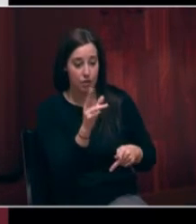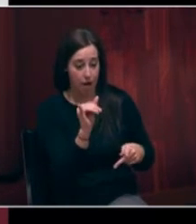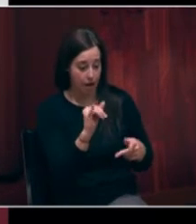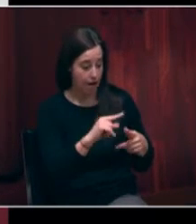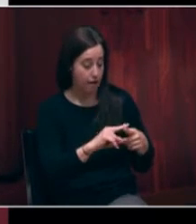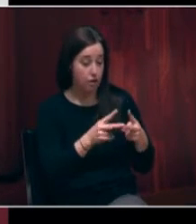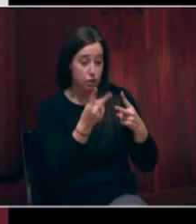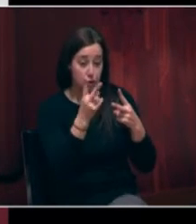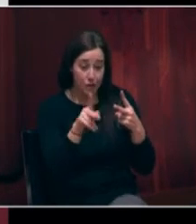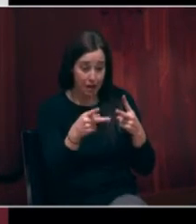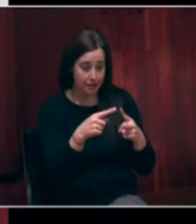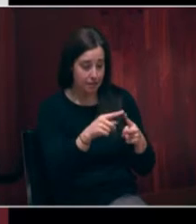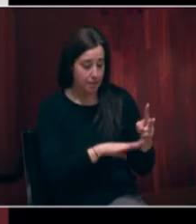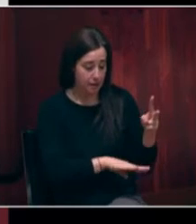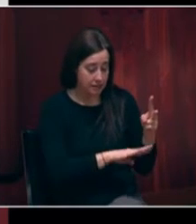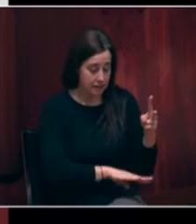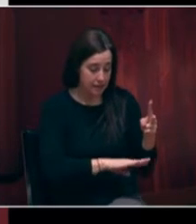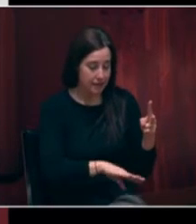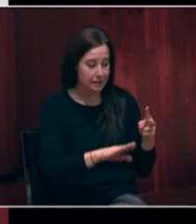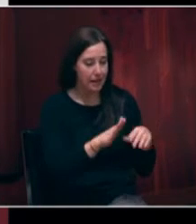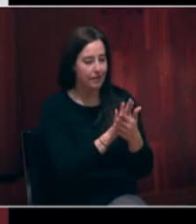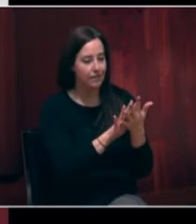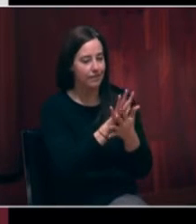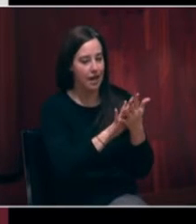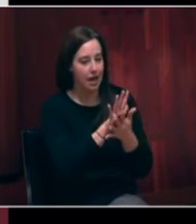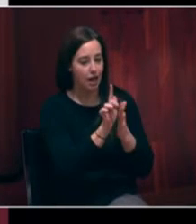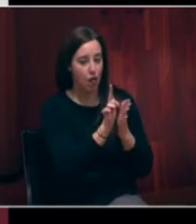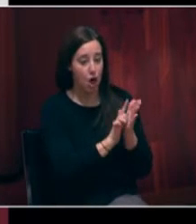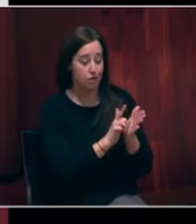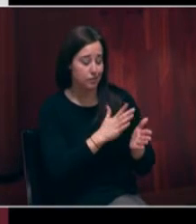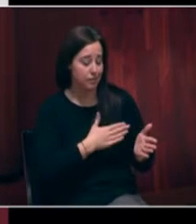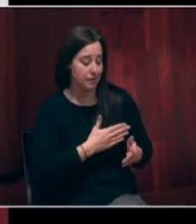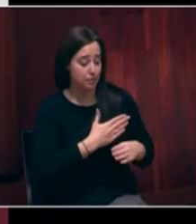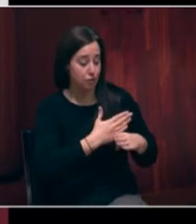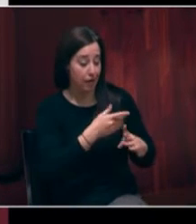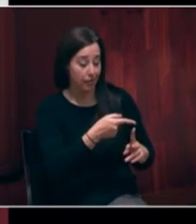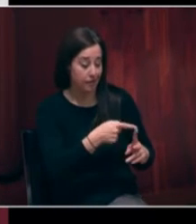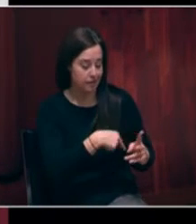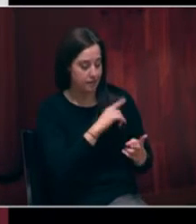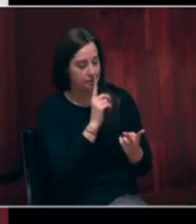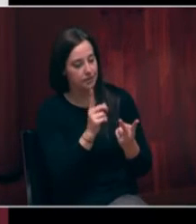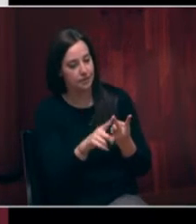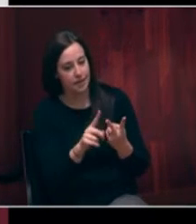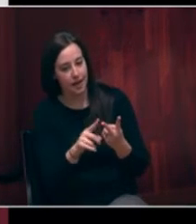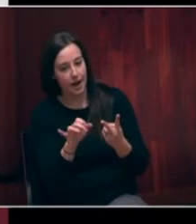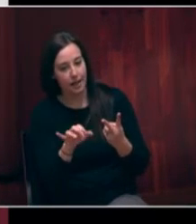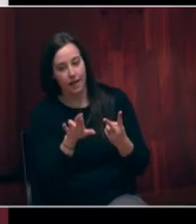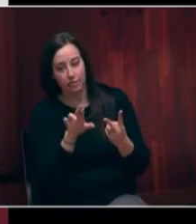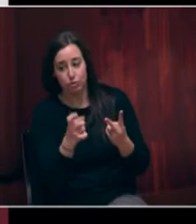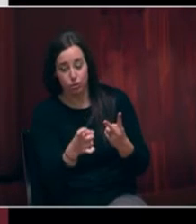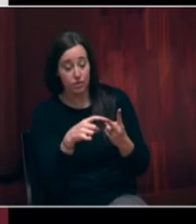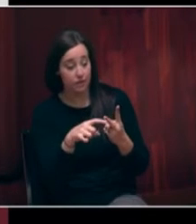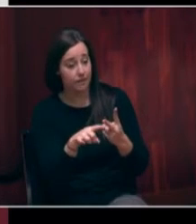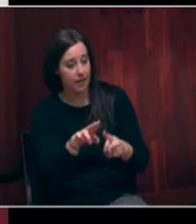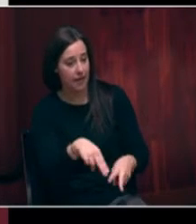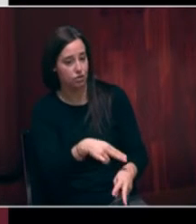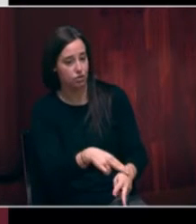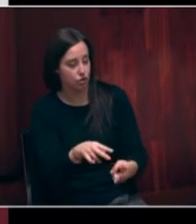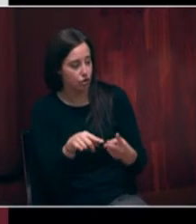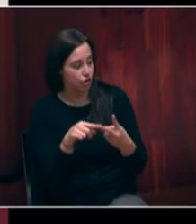kind, which are based off of those vague laws and regulations that say, please protect this. And then there's those that are prescriptive in nature. And keep in mind that